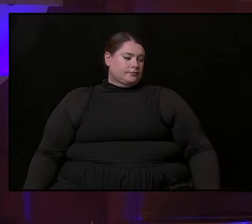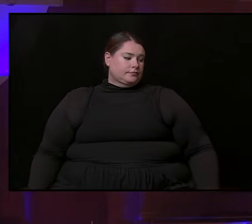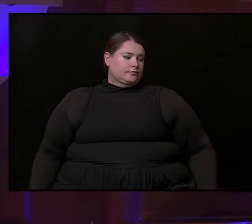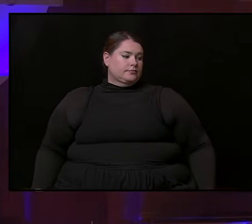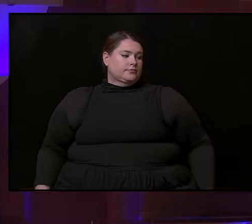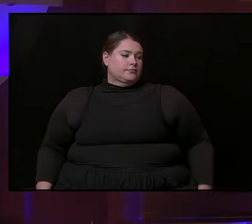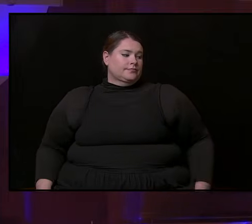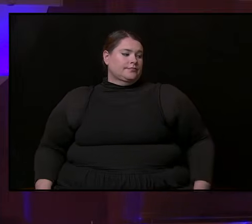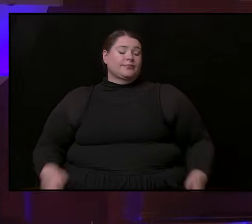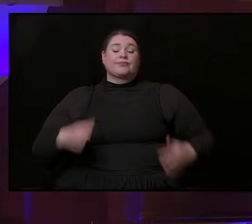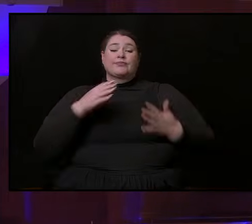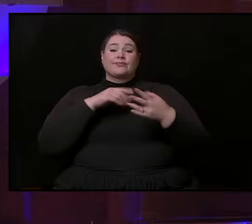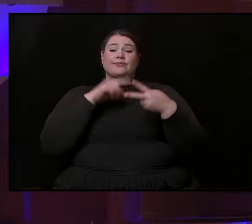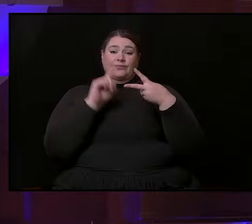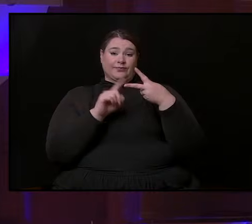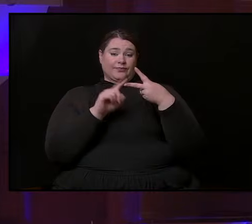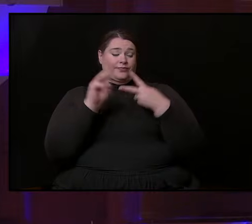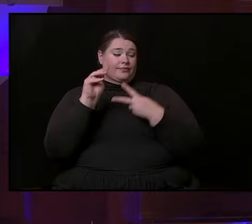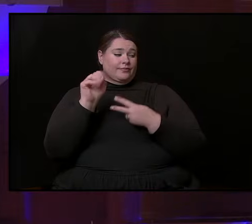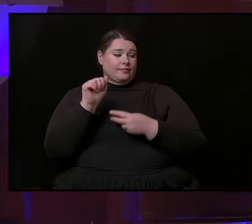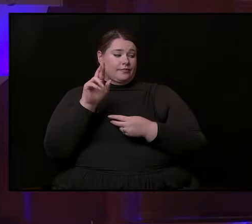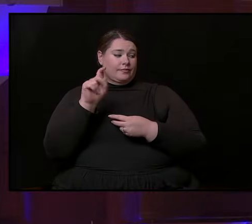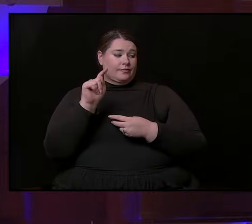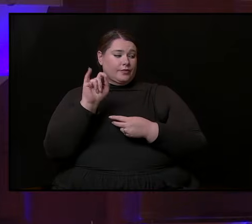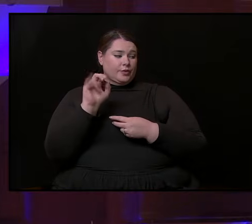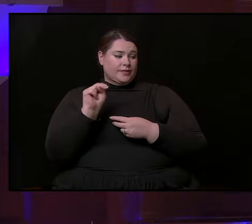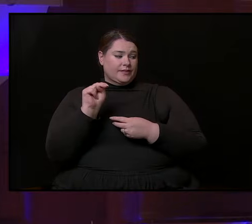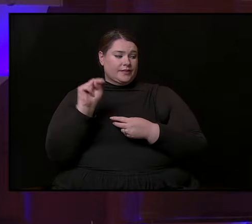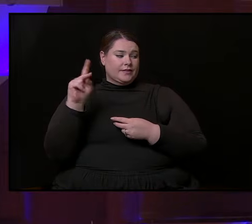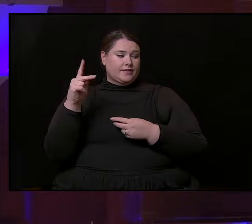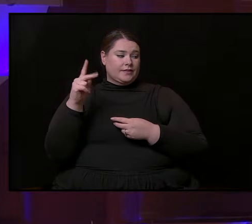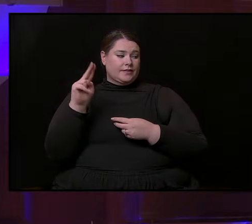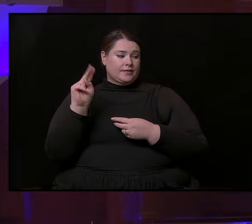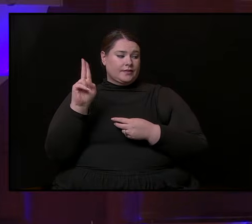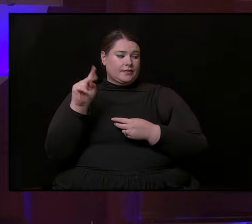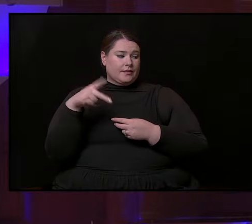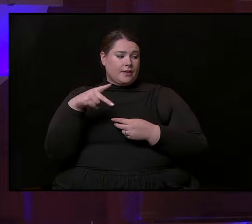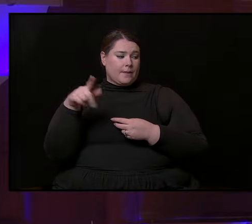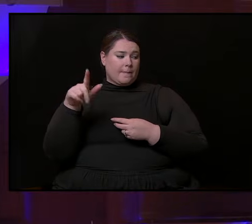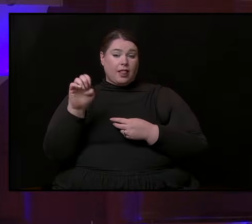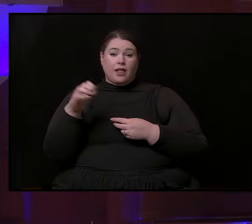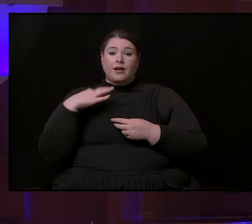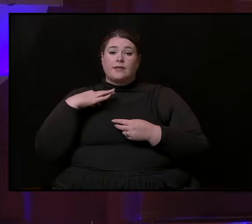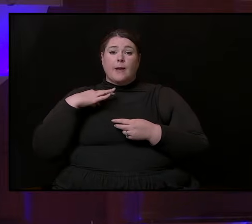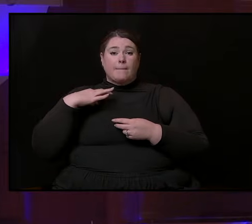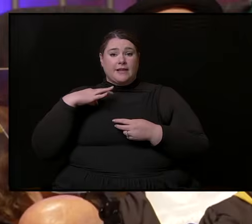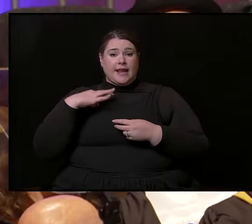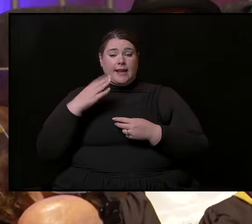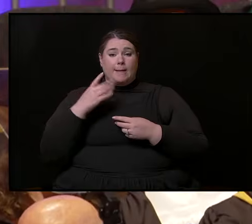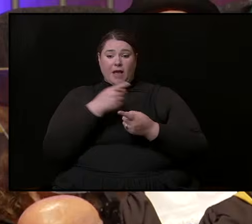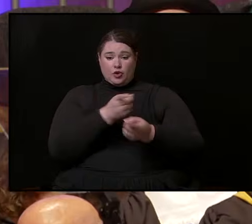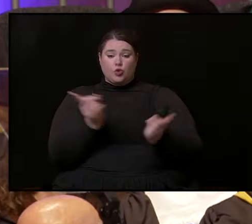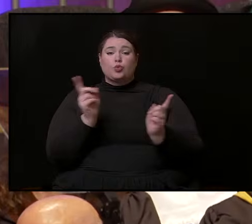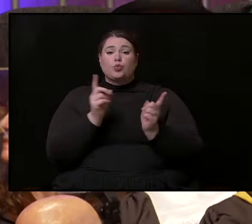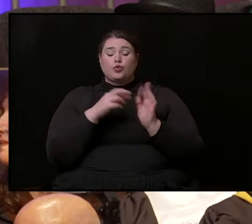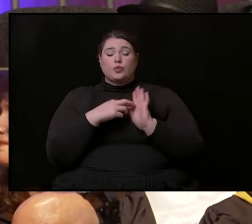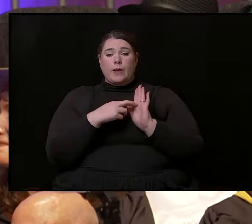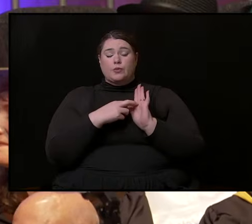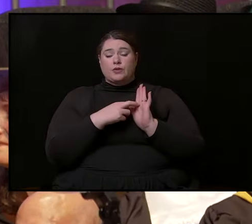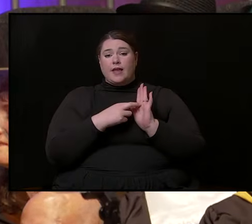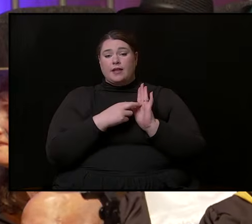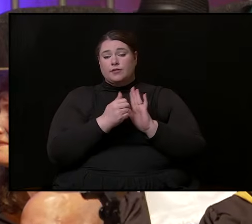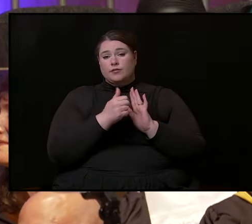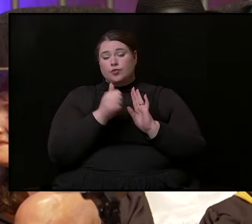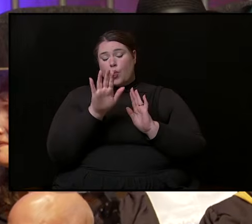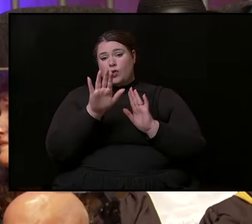And then we have Martin Knuppel, another outstanding student nominated by all of you to represent you up here today. Martin is from